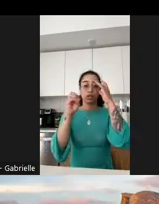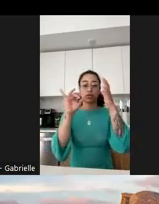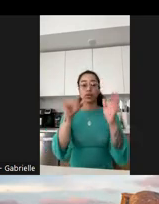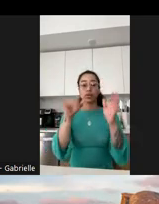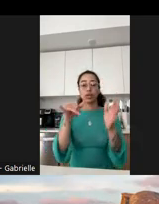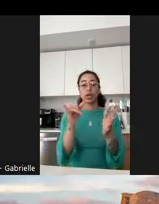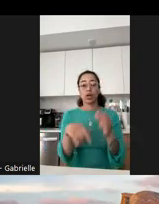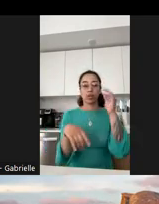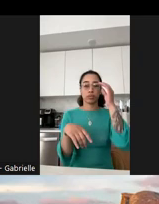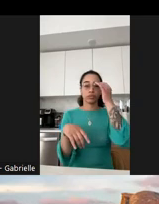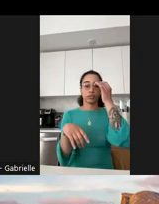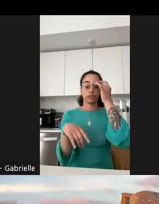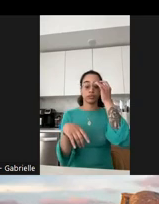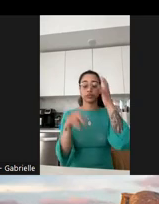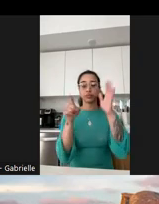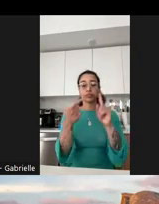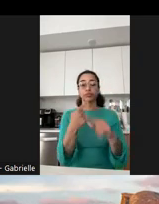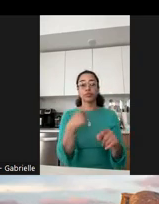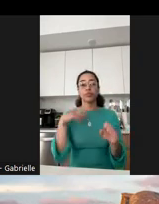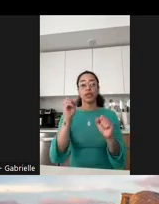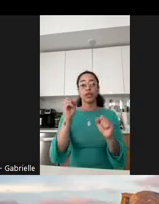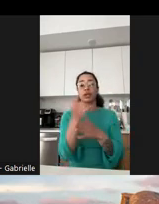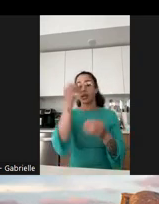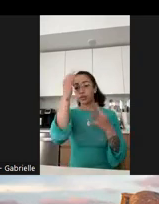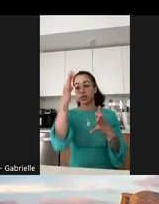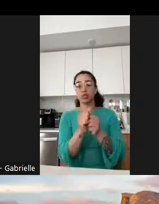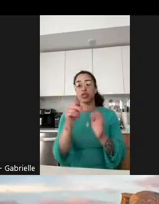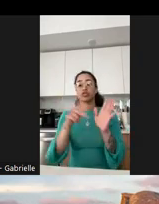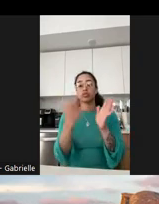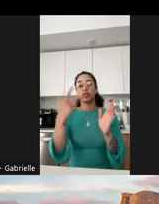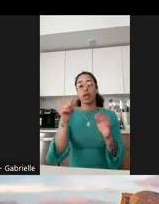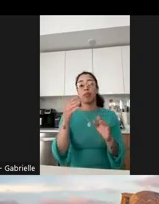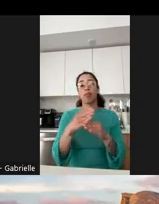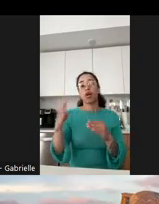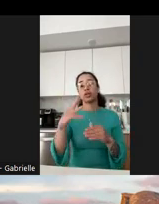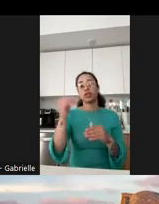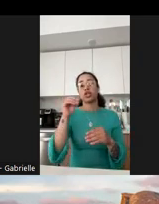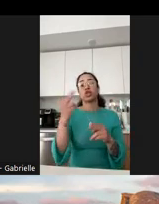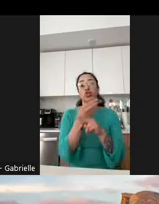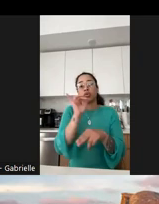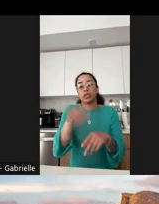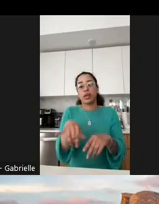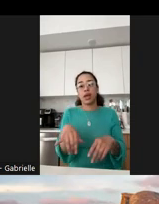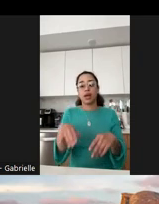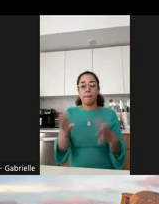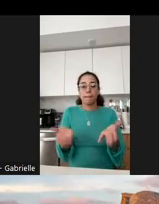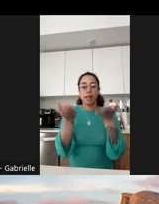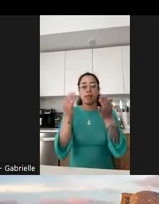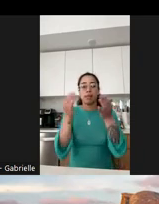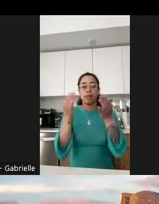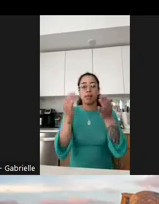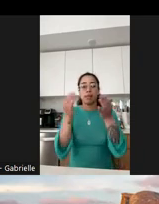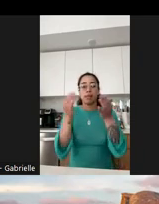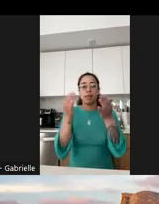the platform to do any mini micro surveys that they may have. CDA has already held an internal